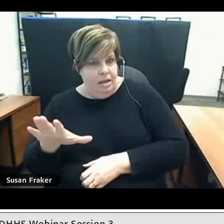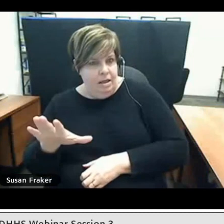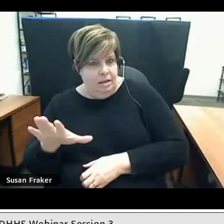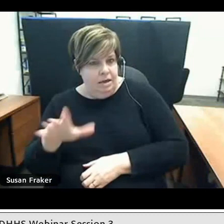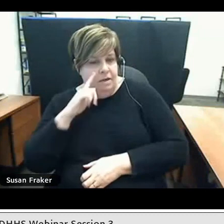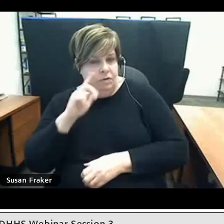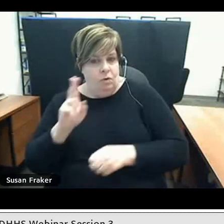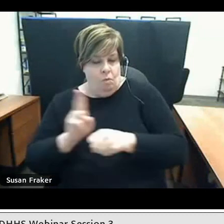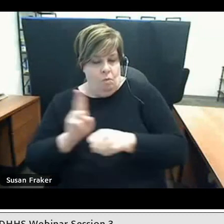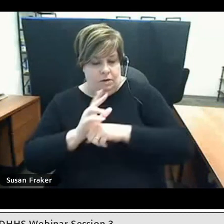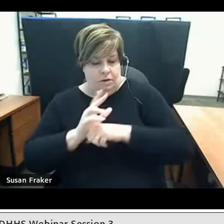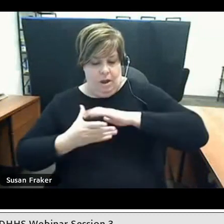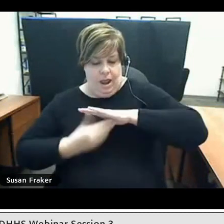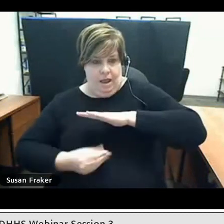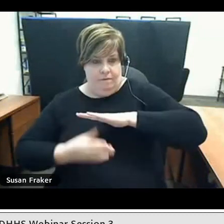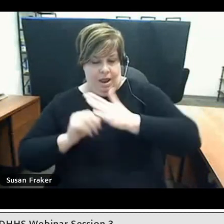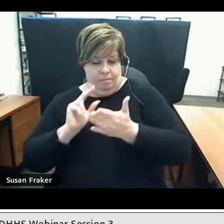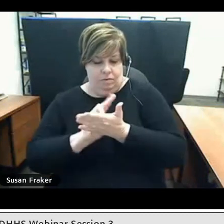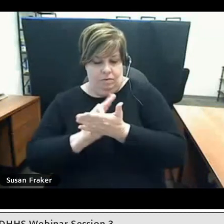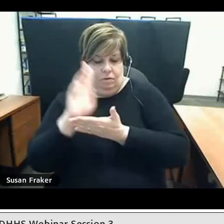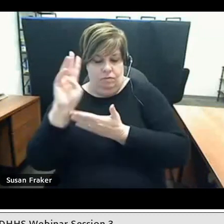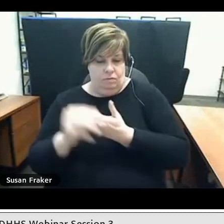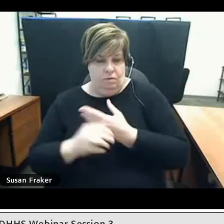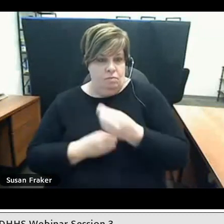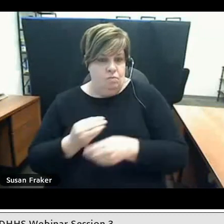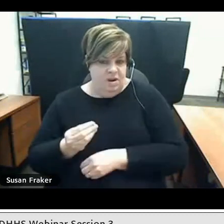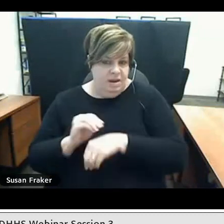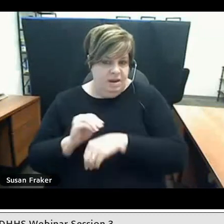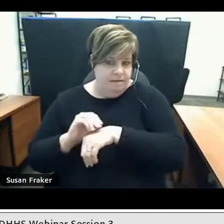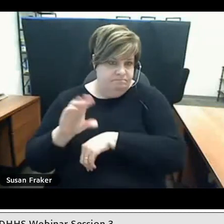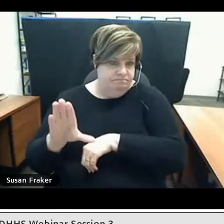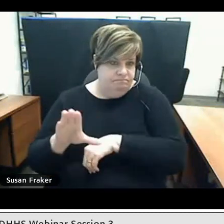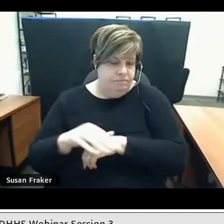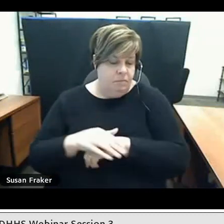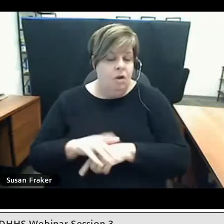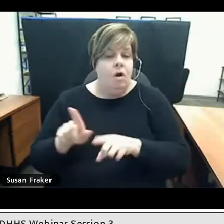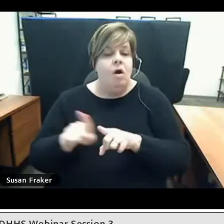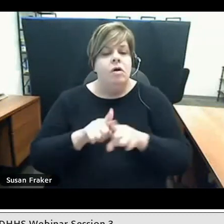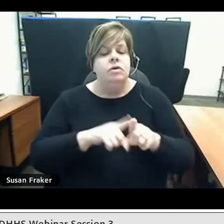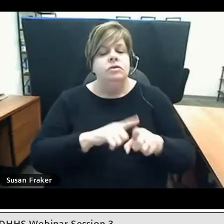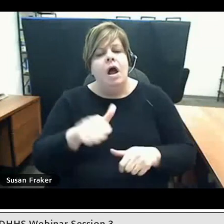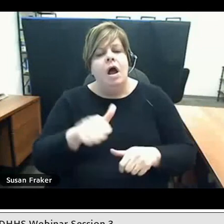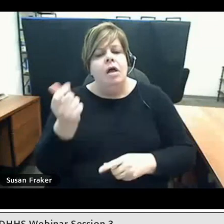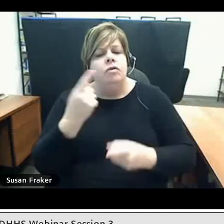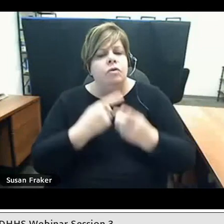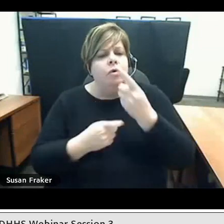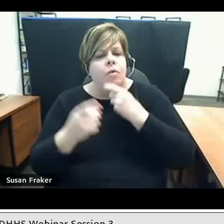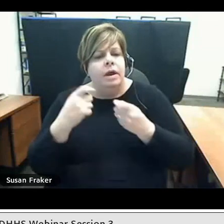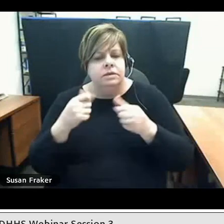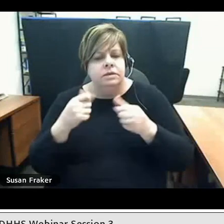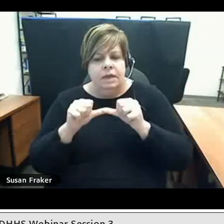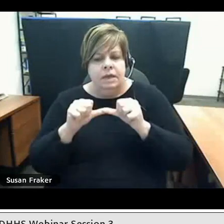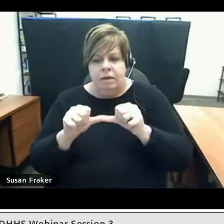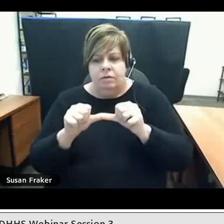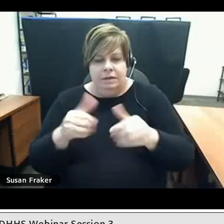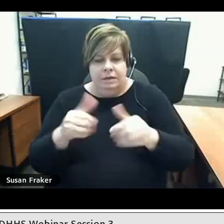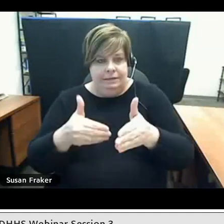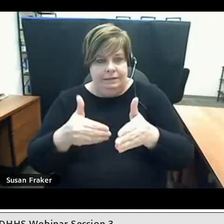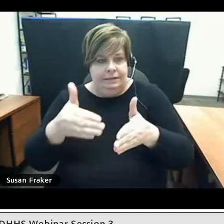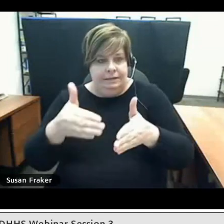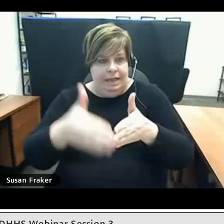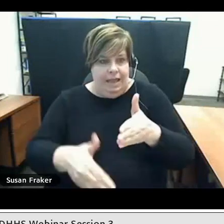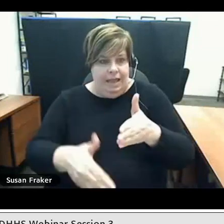have copies of that curriculum. And we want to know what other questions you have as we move towards the end of this